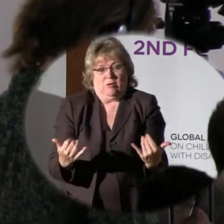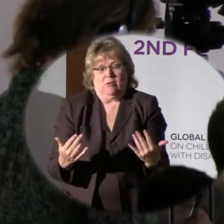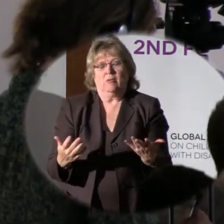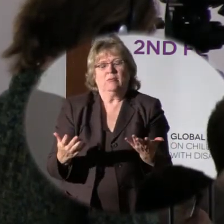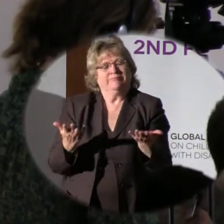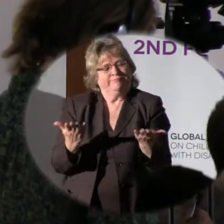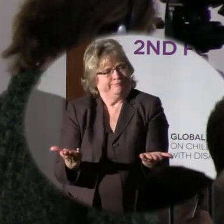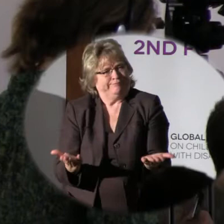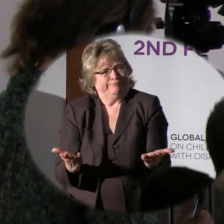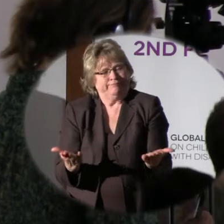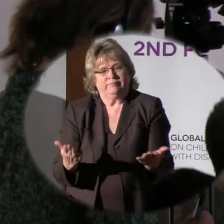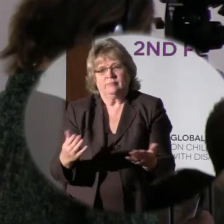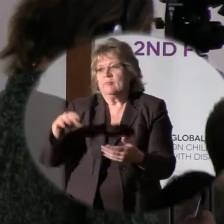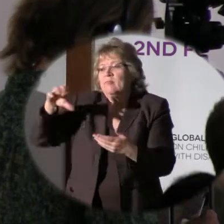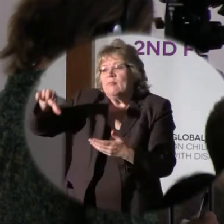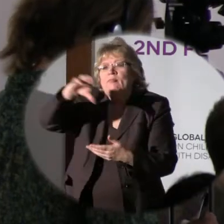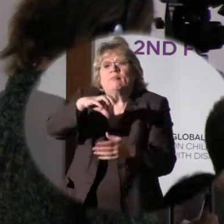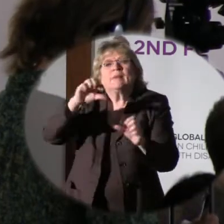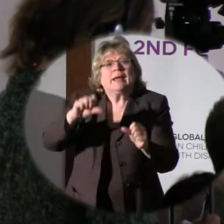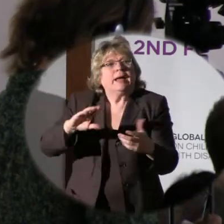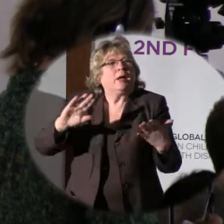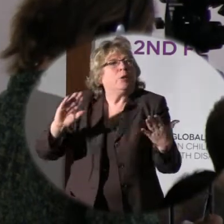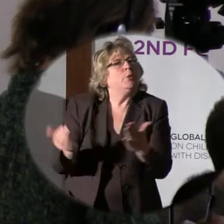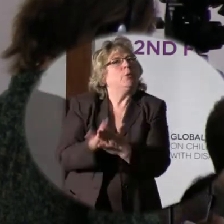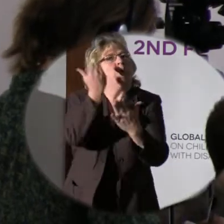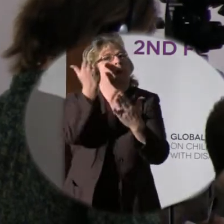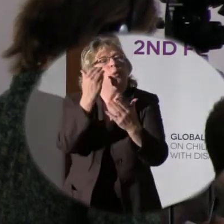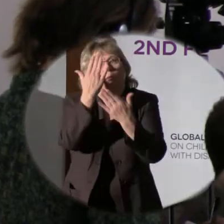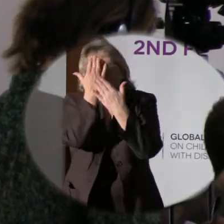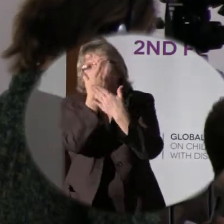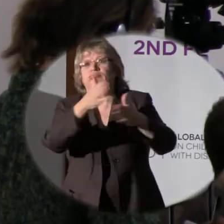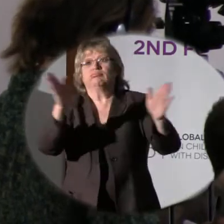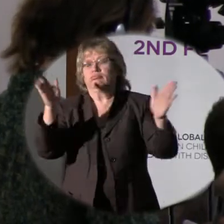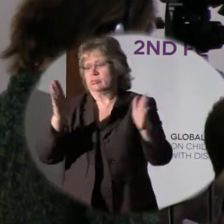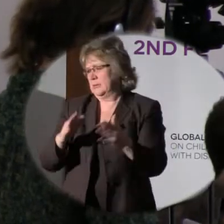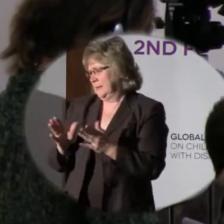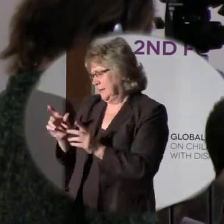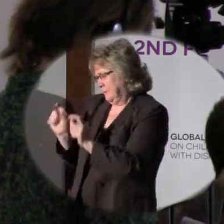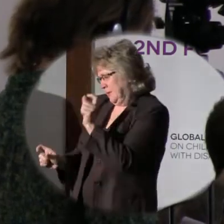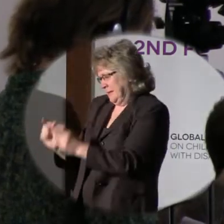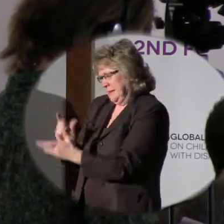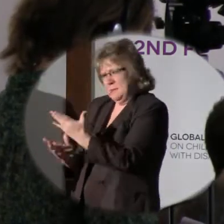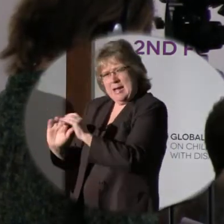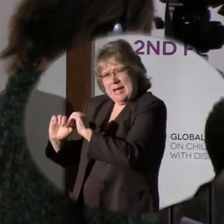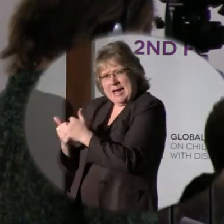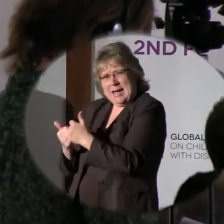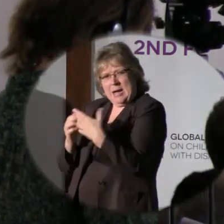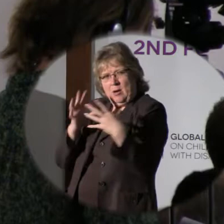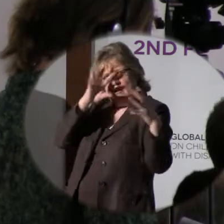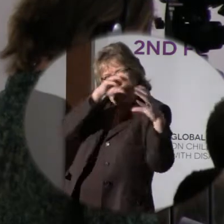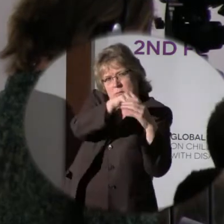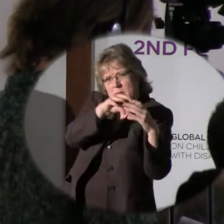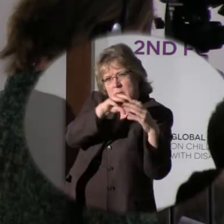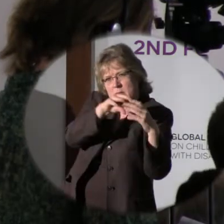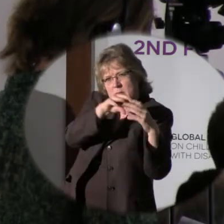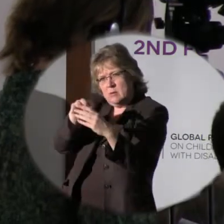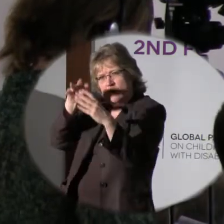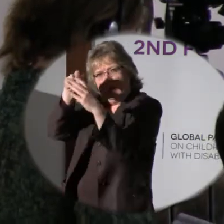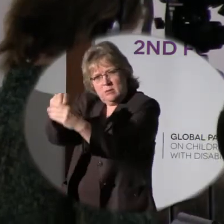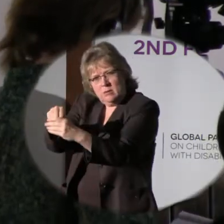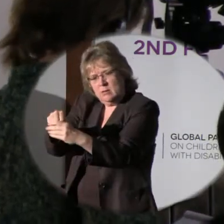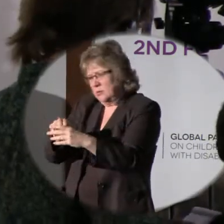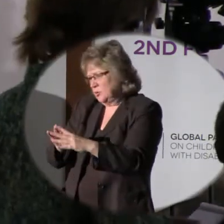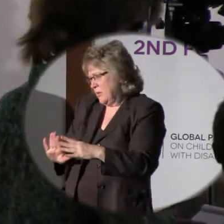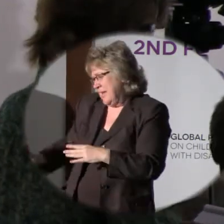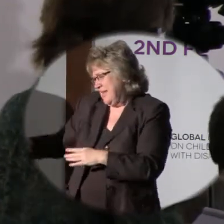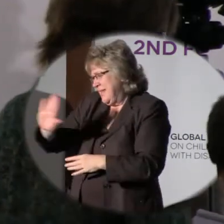enables persons with disabilities to assume their rightful role as agents and beneficiaries in